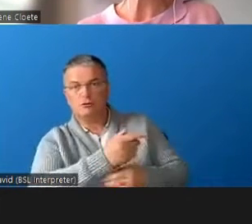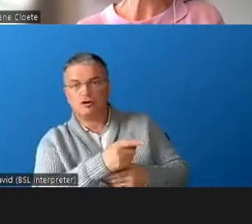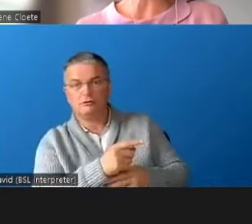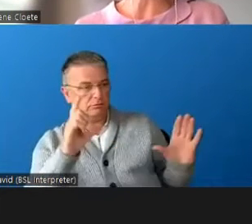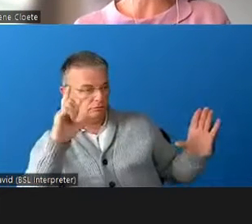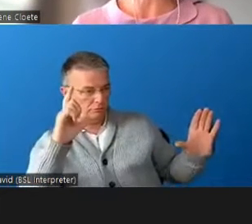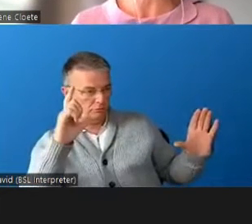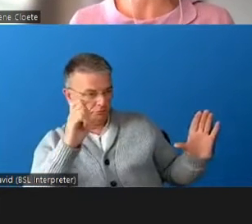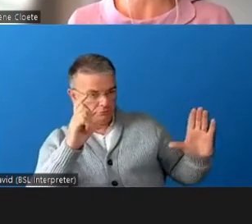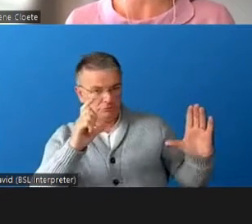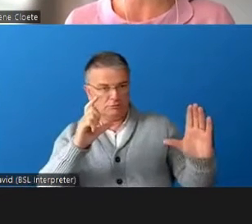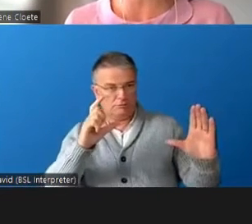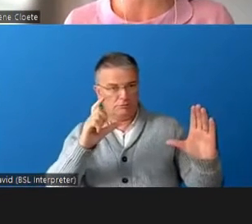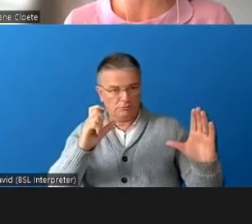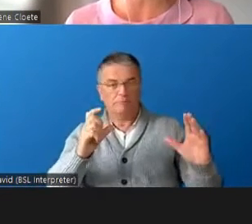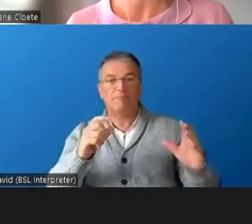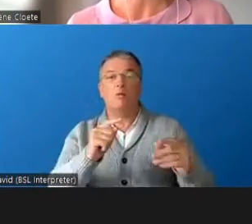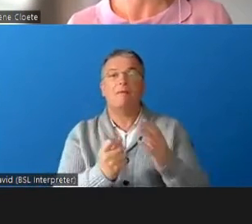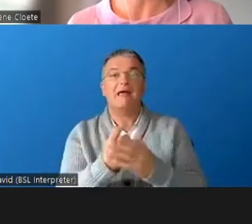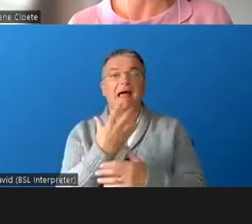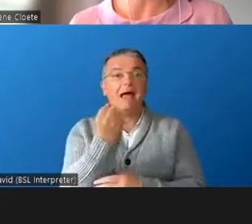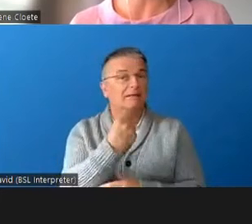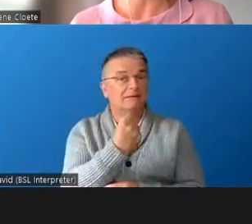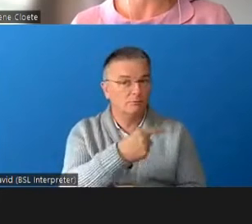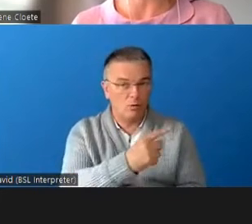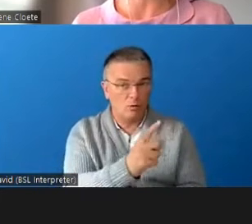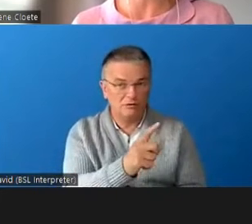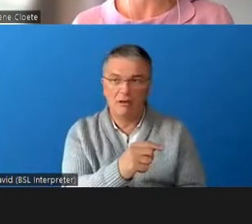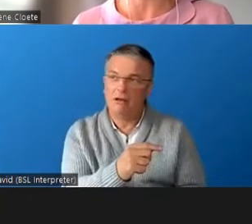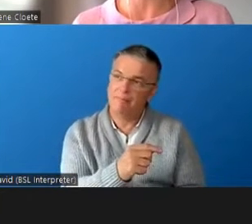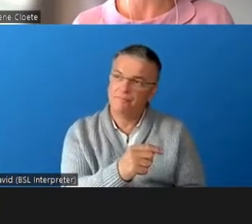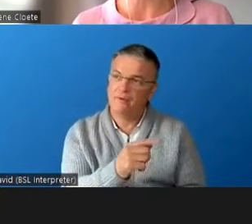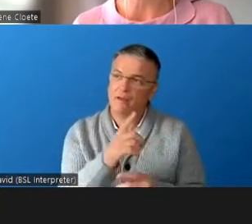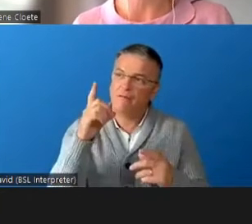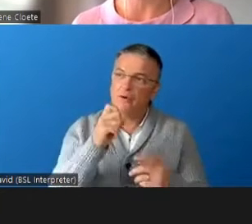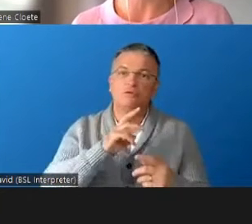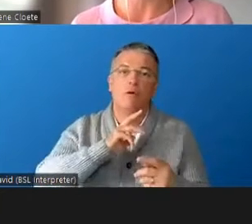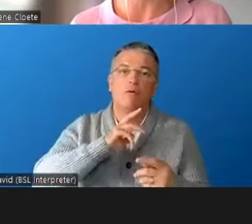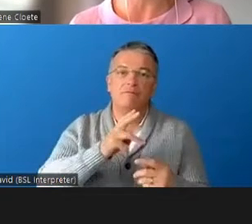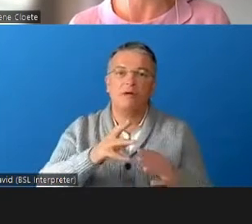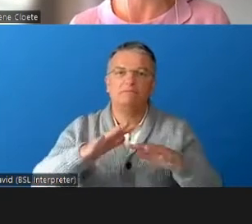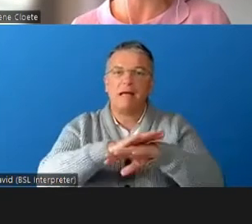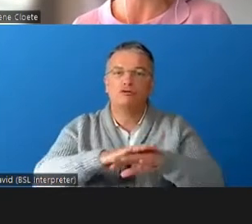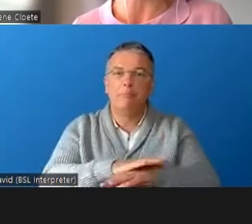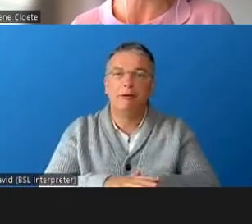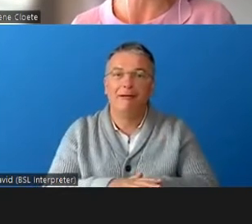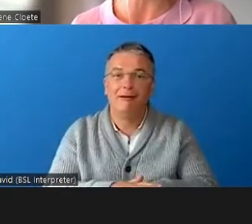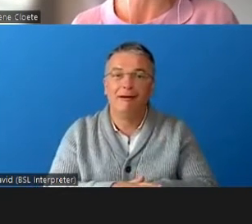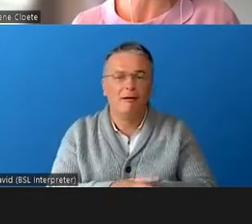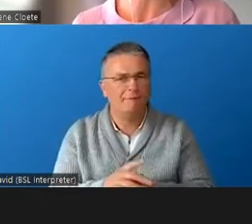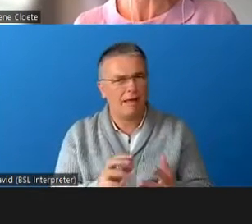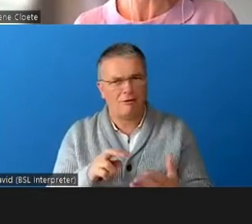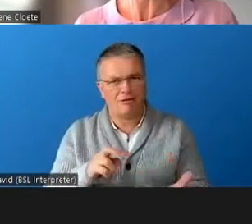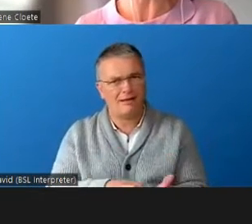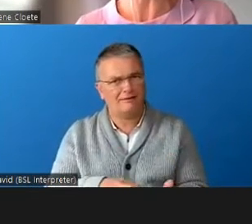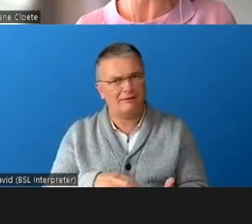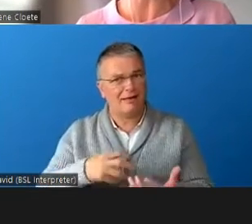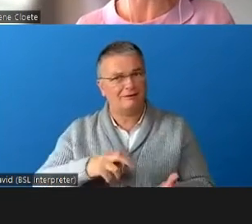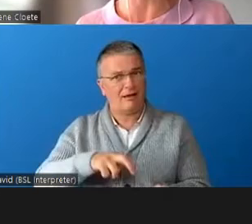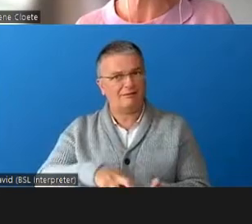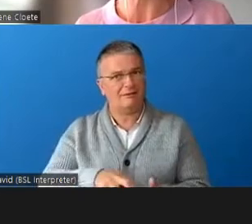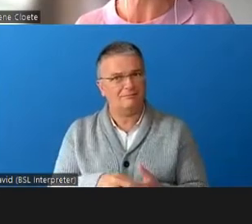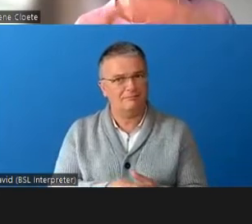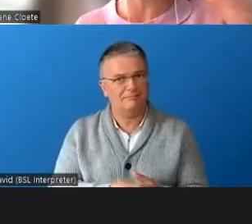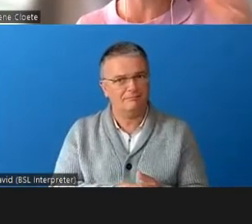groups. And what they ended up having then was a kind of a photo voice mashup, which is very, very exciting.